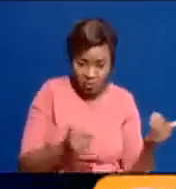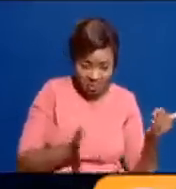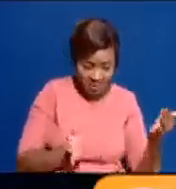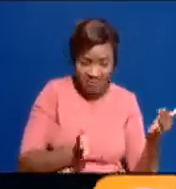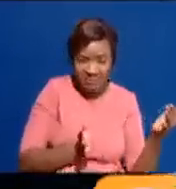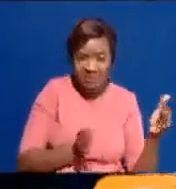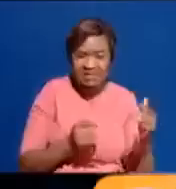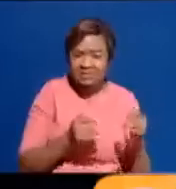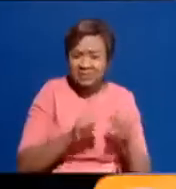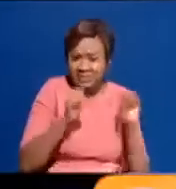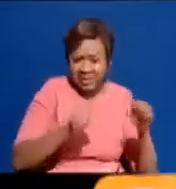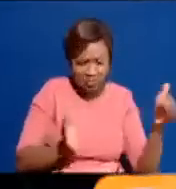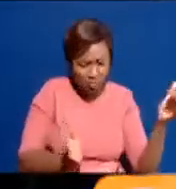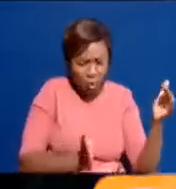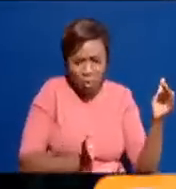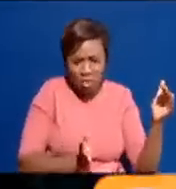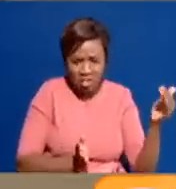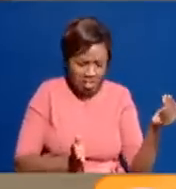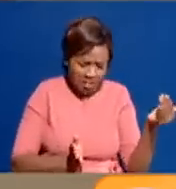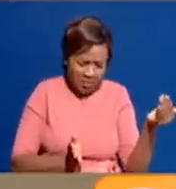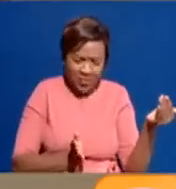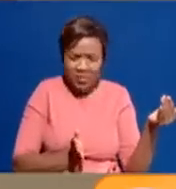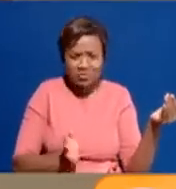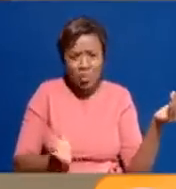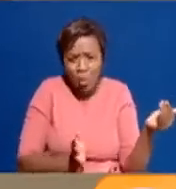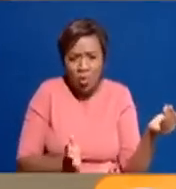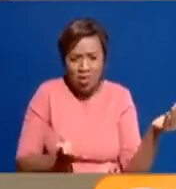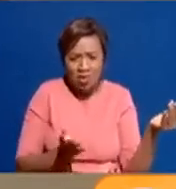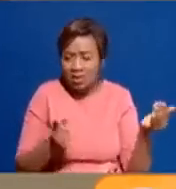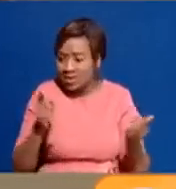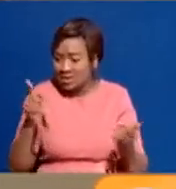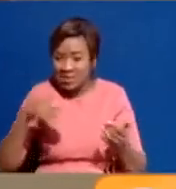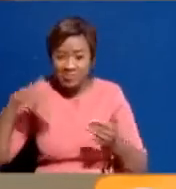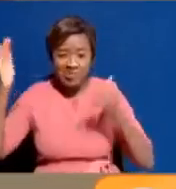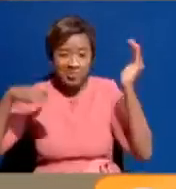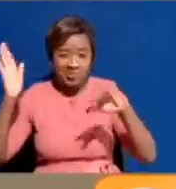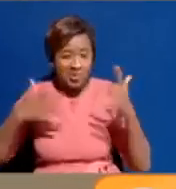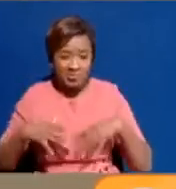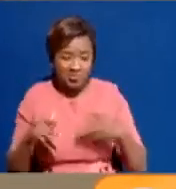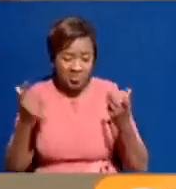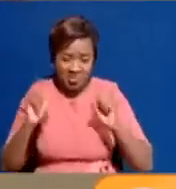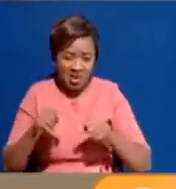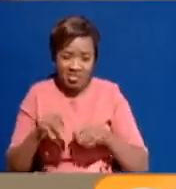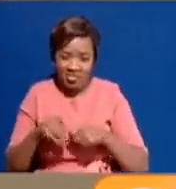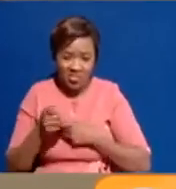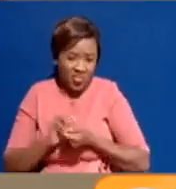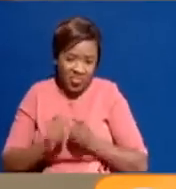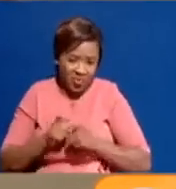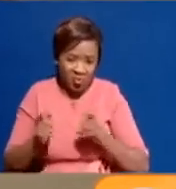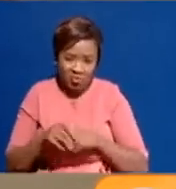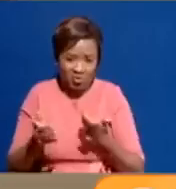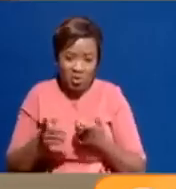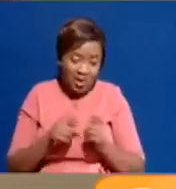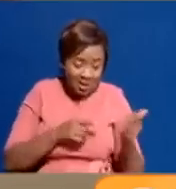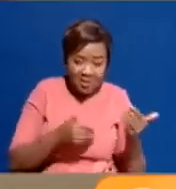the harm of agents such as tear gas. You wouldn't want to use this agent indoors, especially now, for example, for a child. If